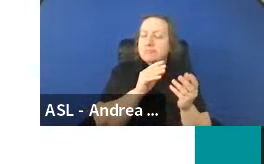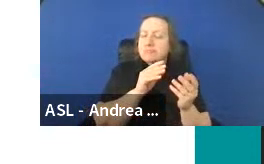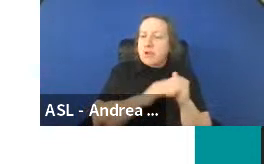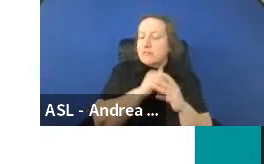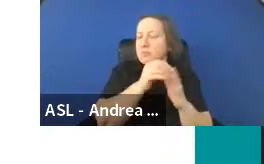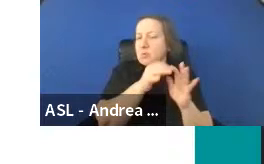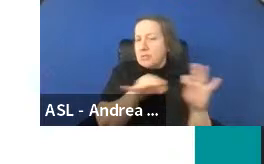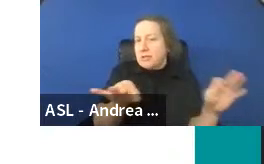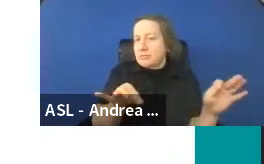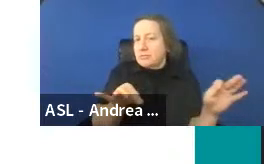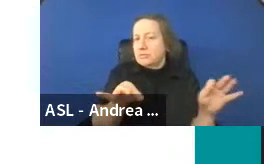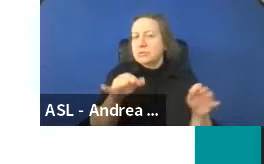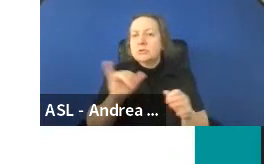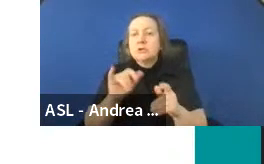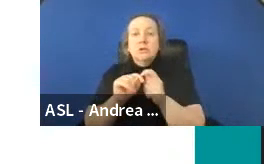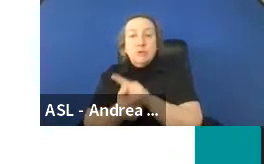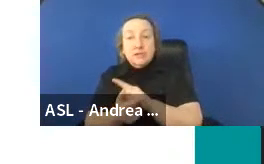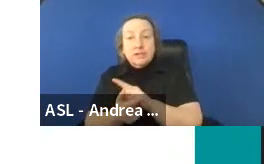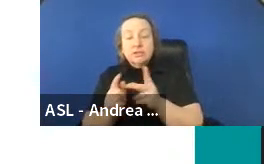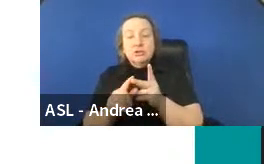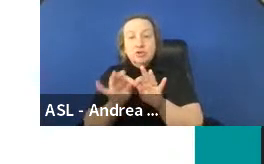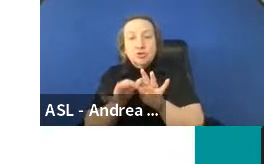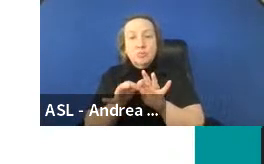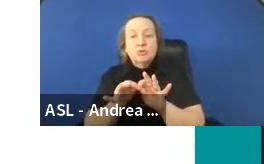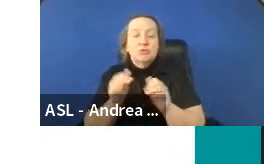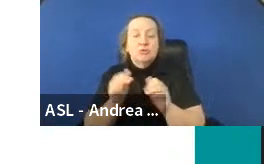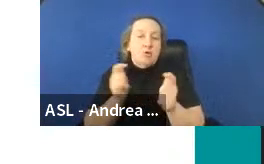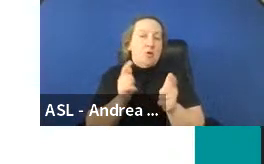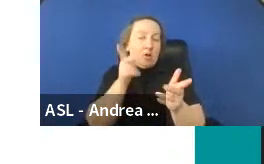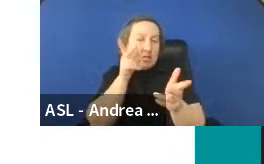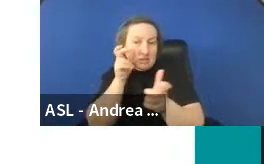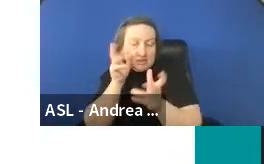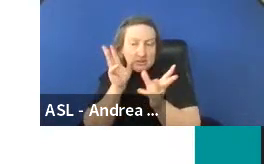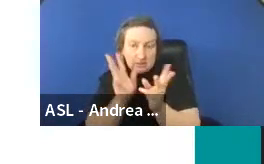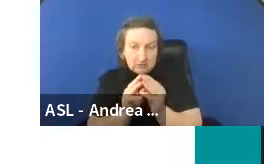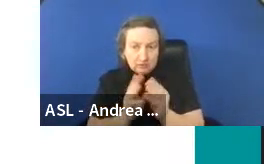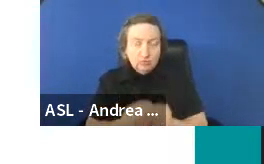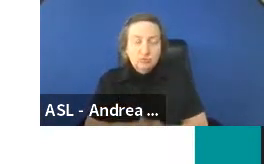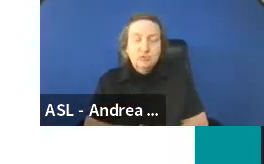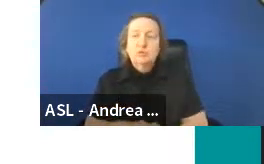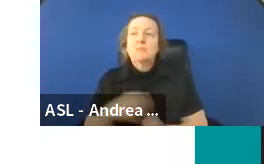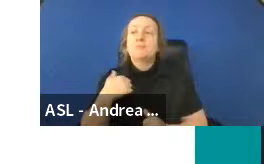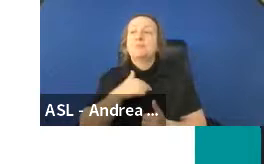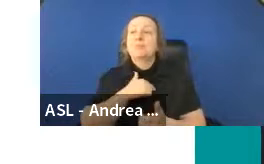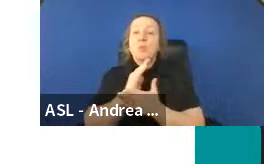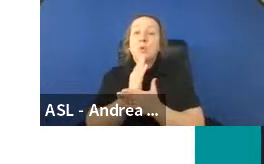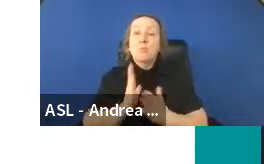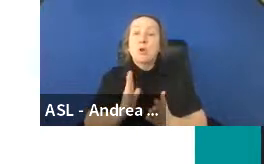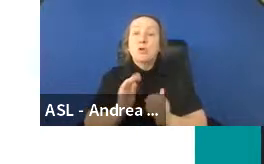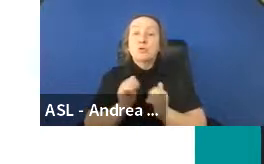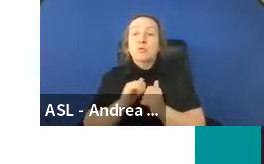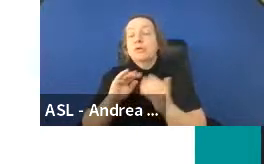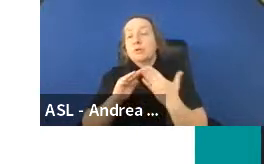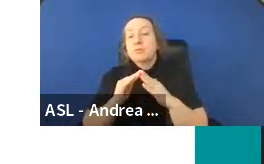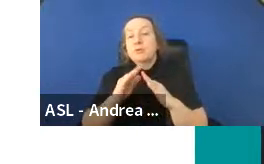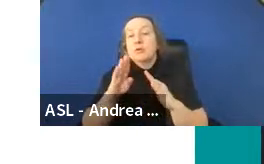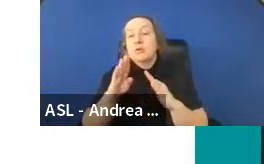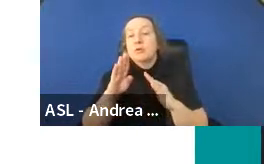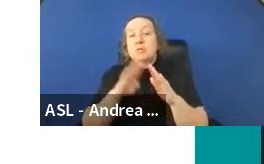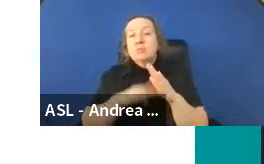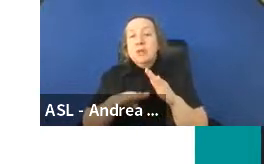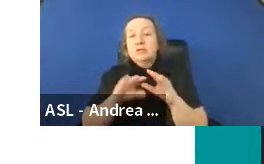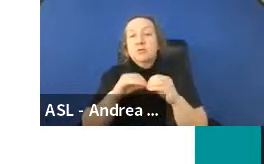had translation and interpretation available at our listening sessions. We partnered with our community-based organizations